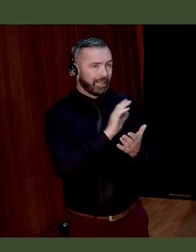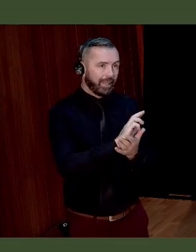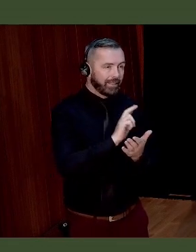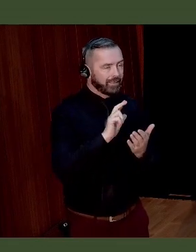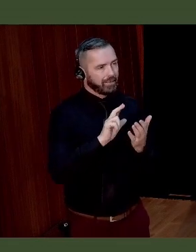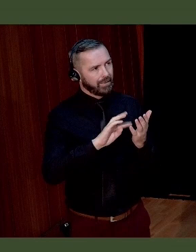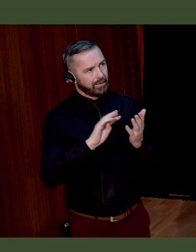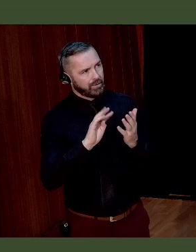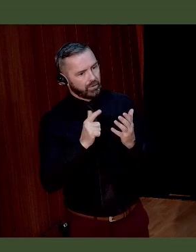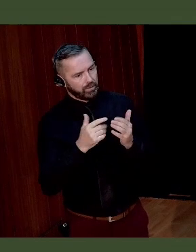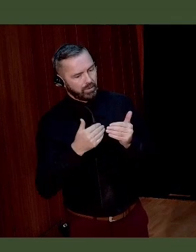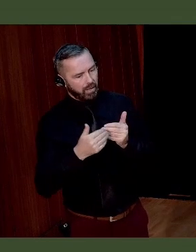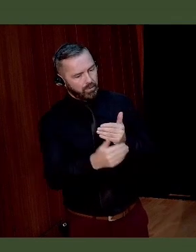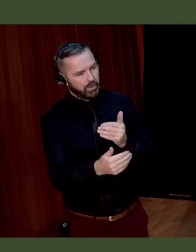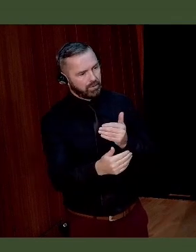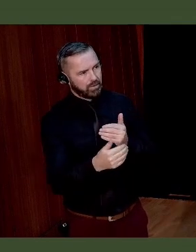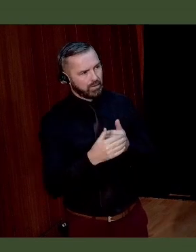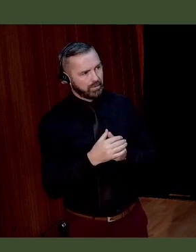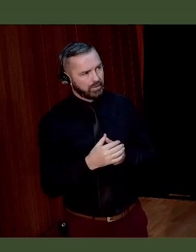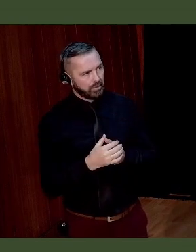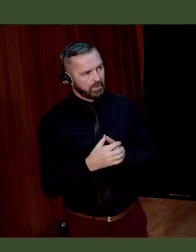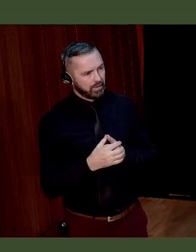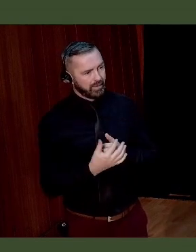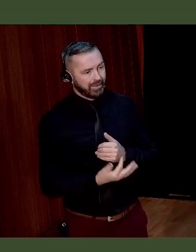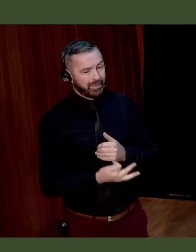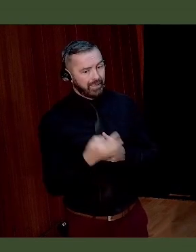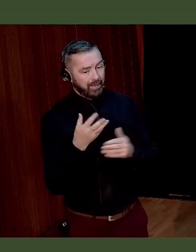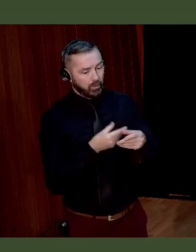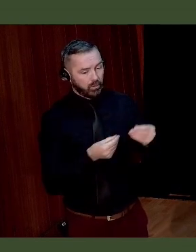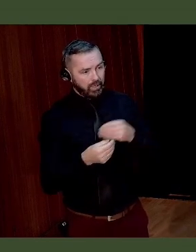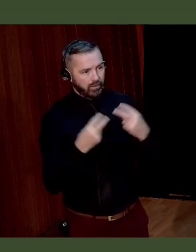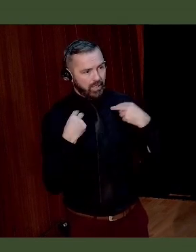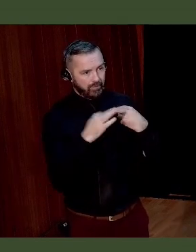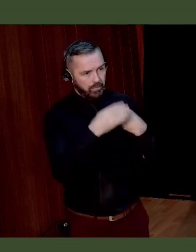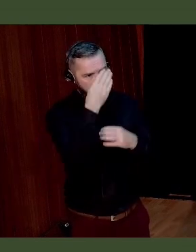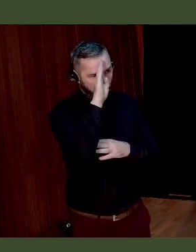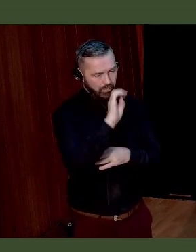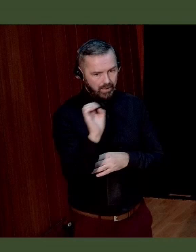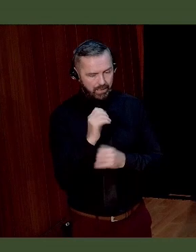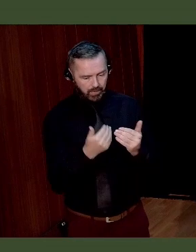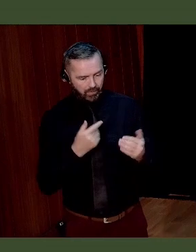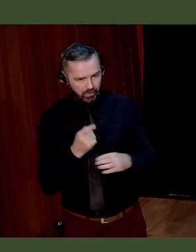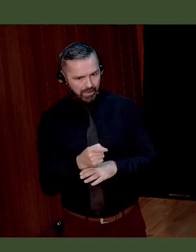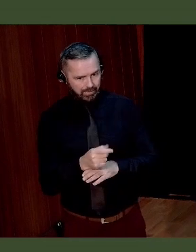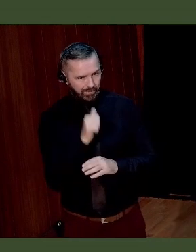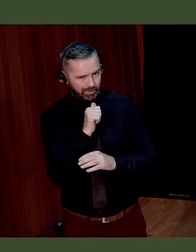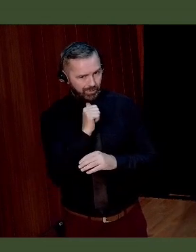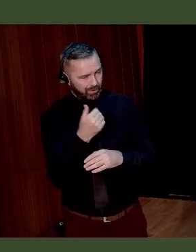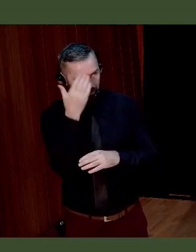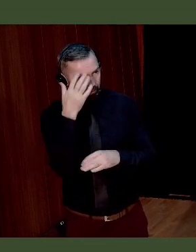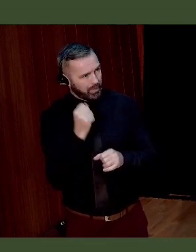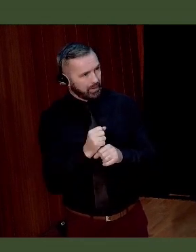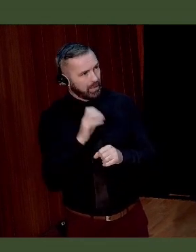1892 onwards. If there was a transfer of language from Irish to English in the period before that, it was unavoidable as